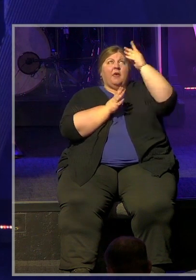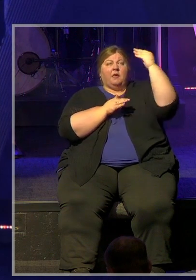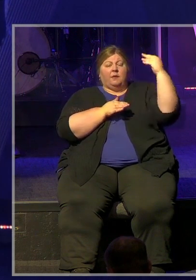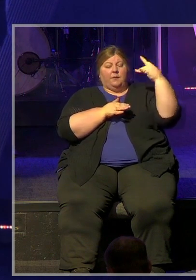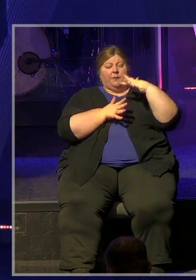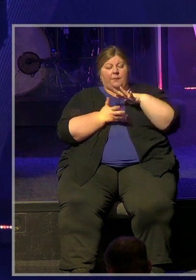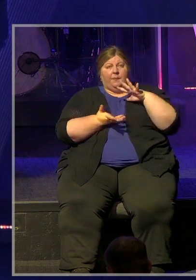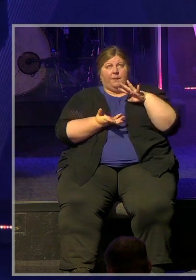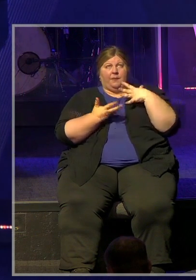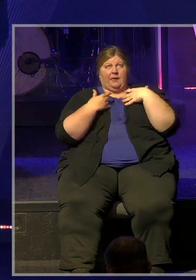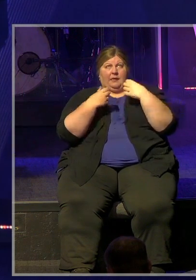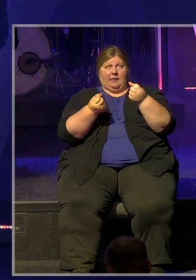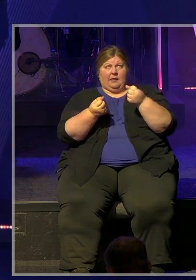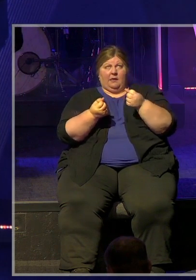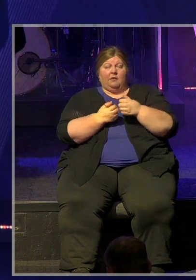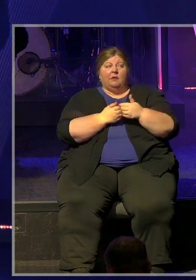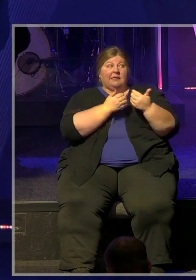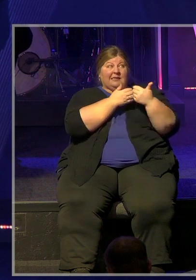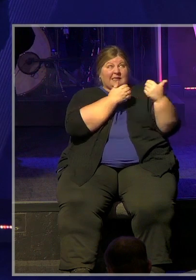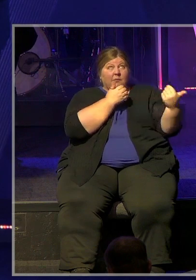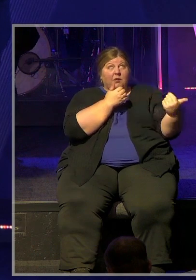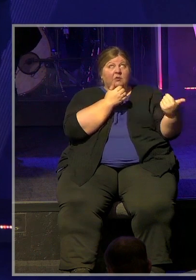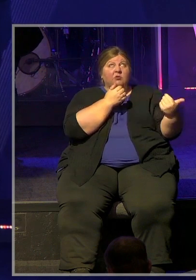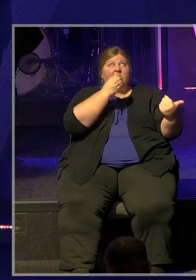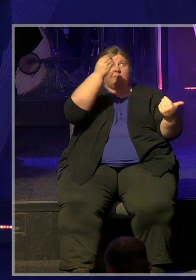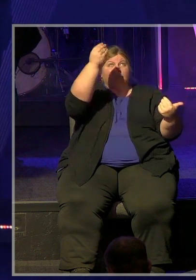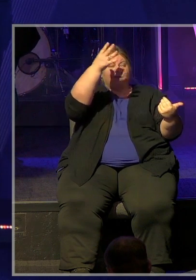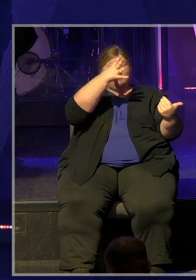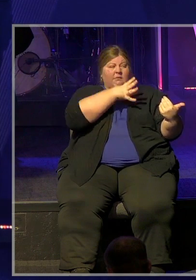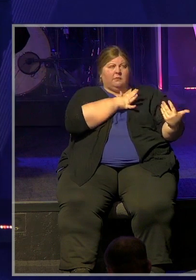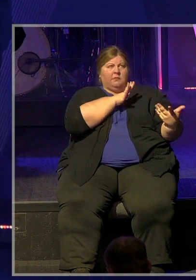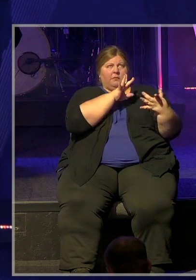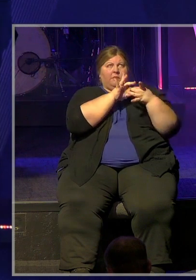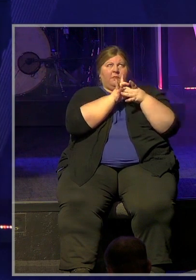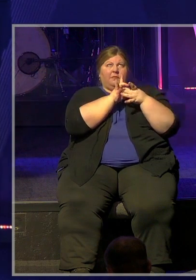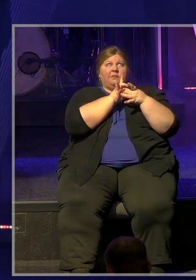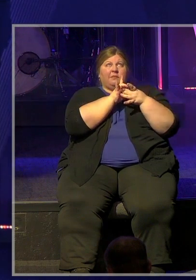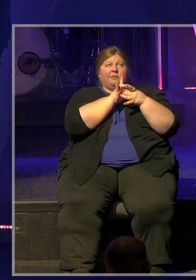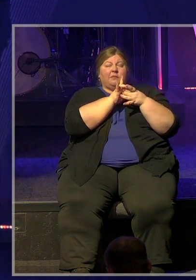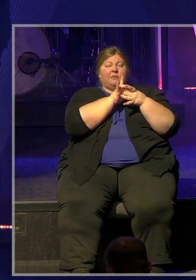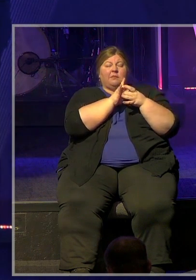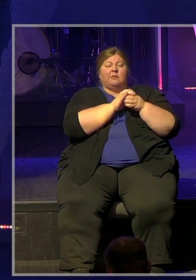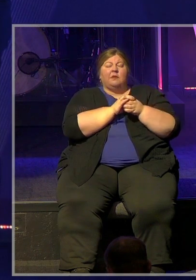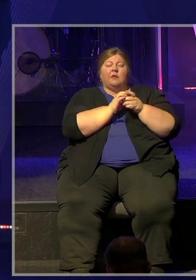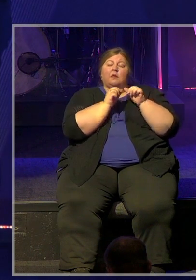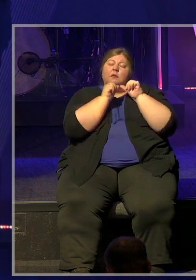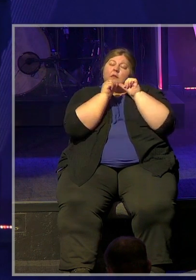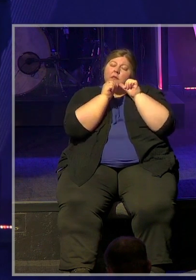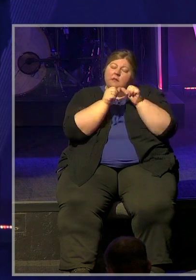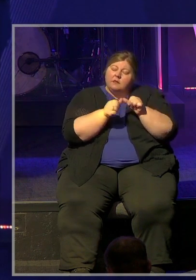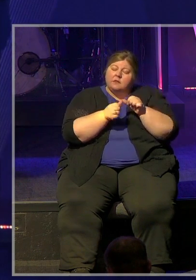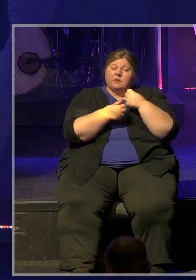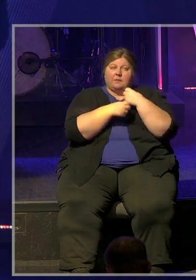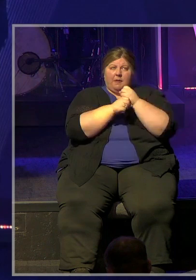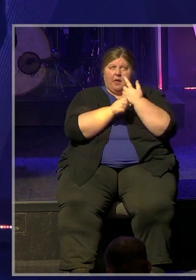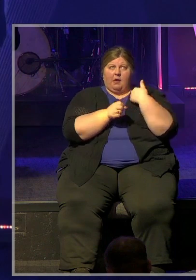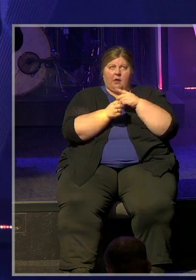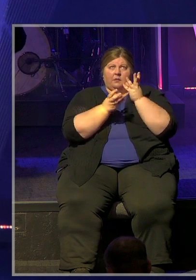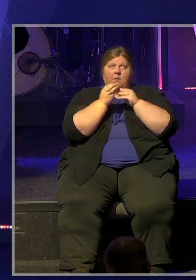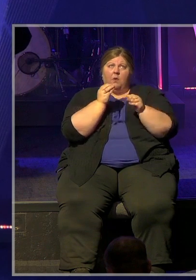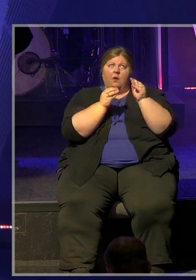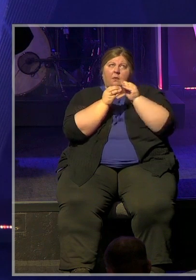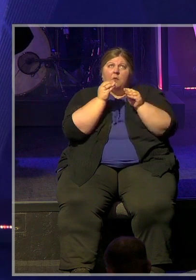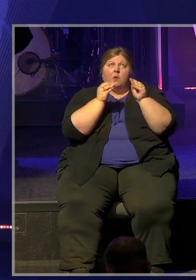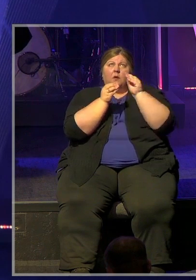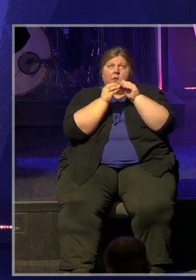Father, where separation exists, I pray that you would bring unity. And I pray that you would continue to make us more and more and